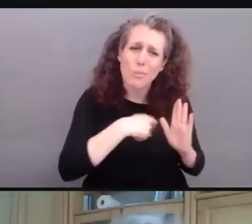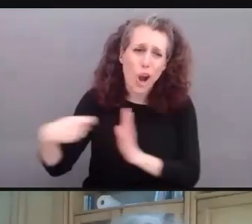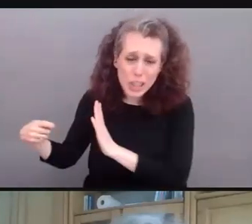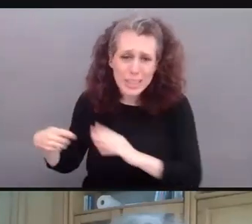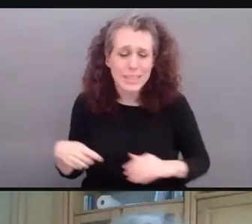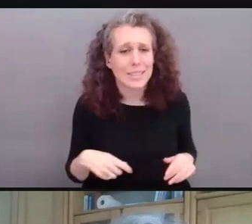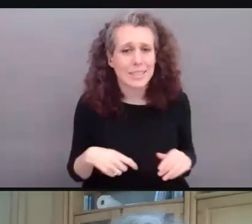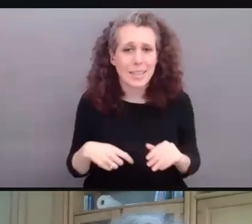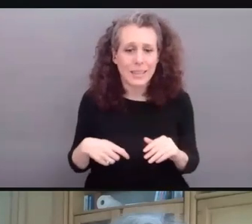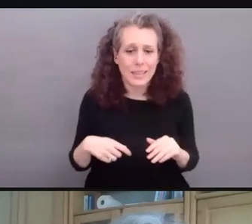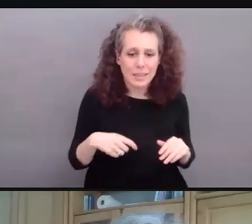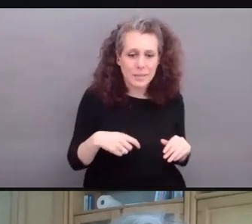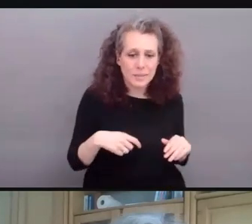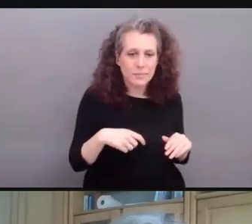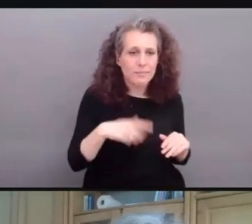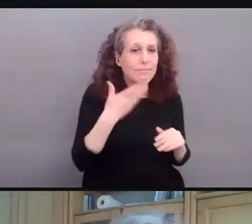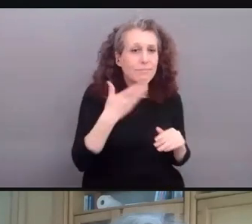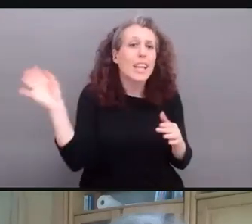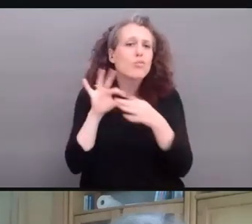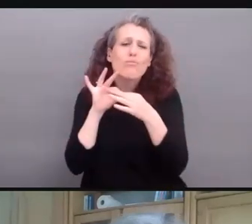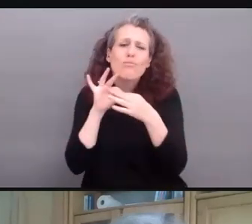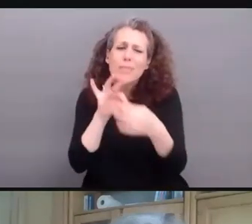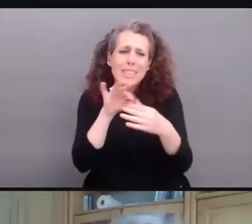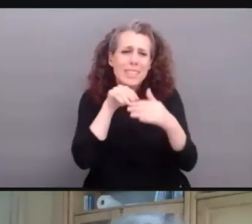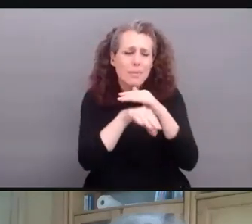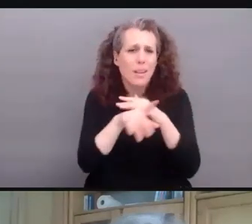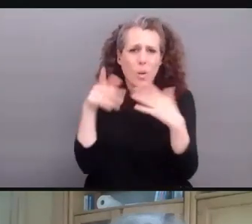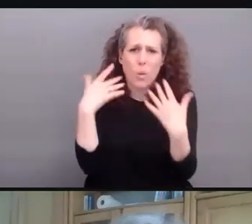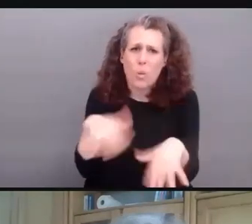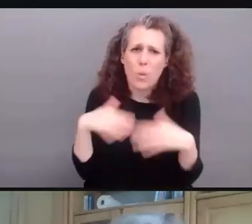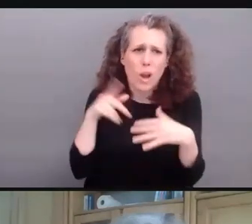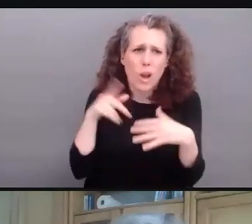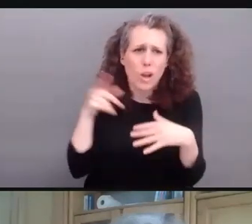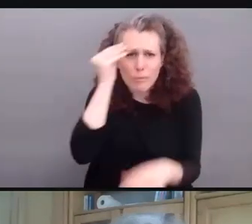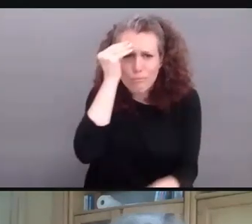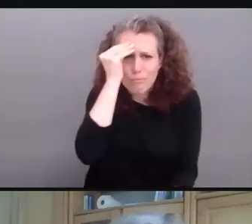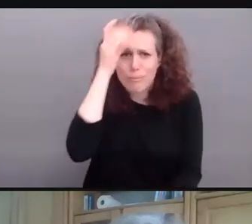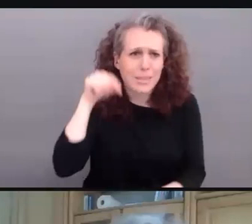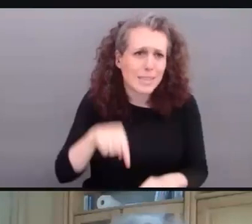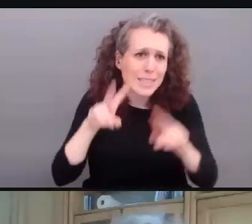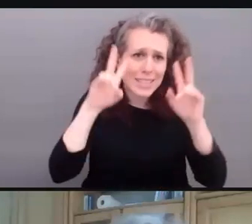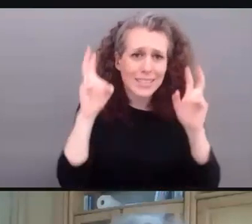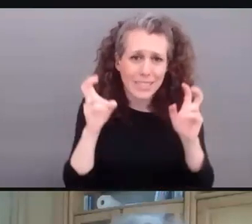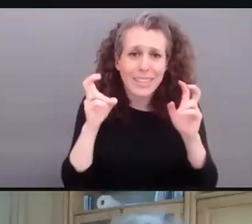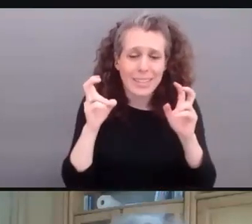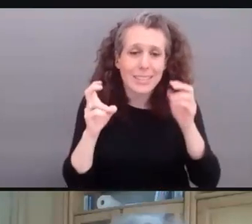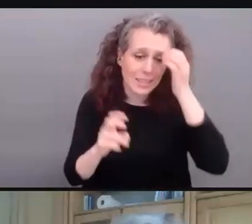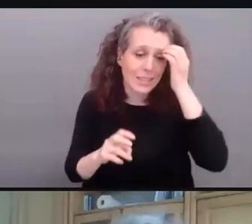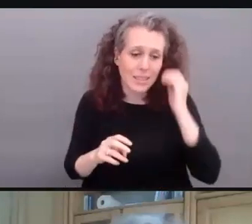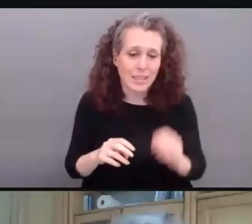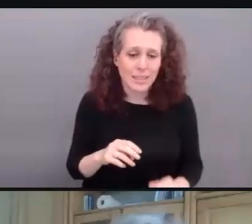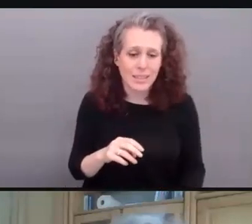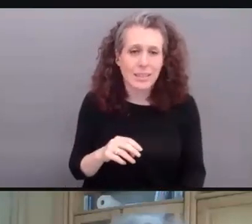member related to accessibility. So she's a real expert on this field. And Soren, who will talk